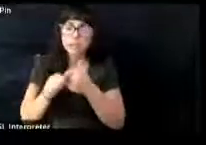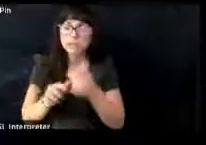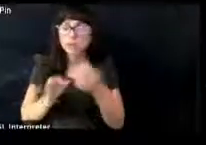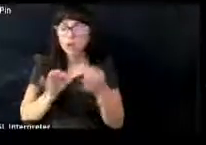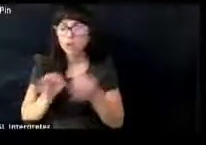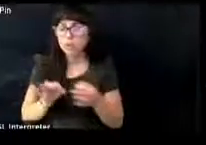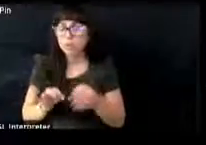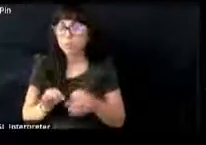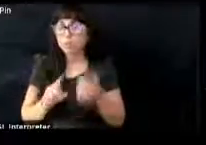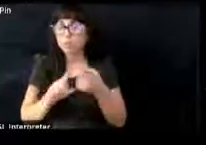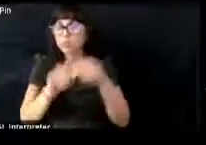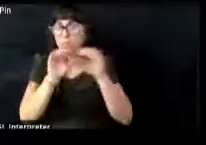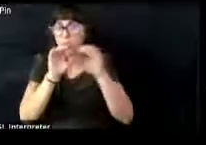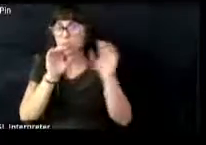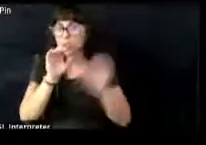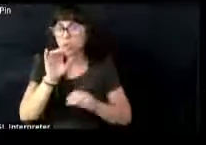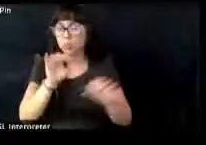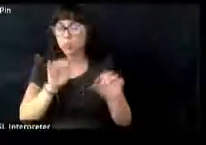at this time.